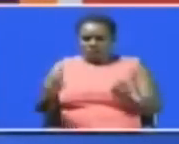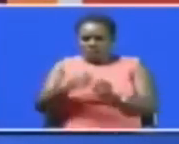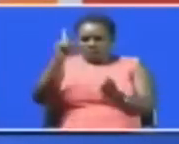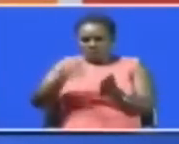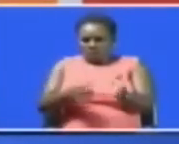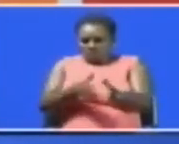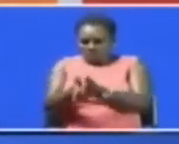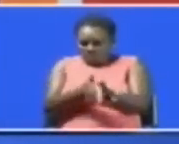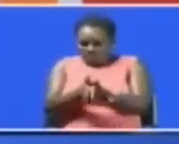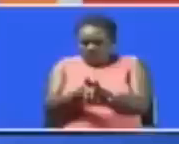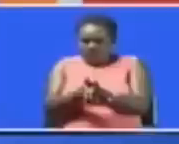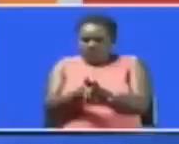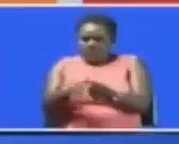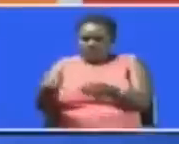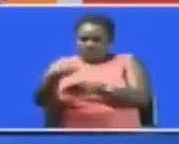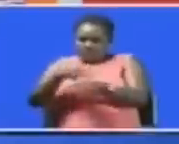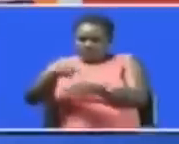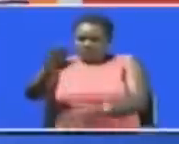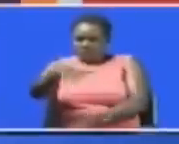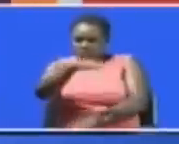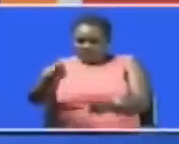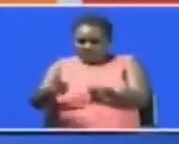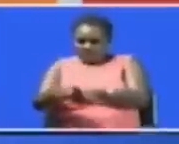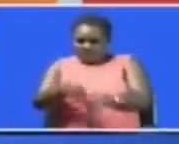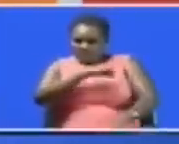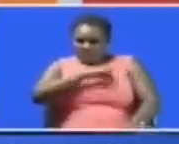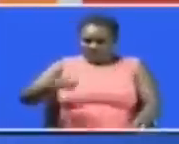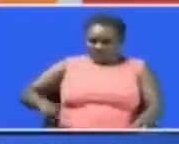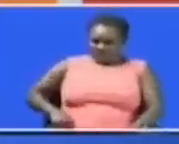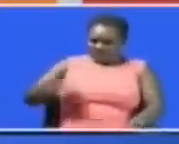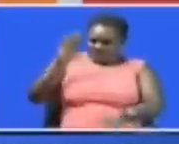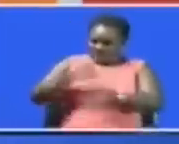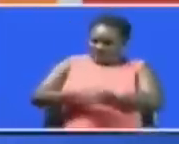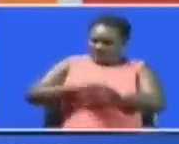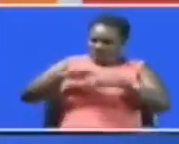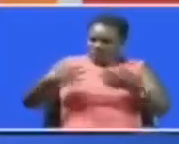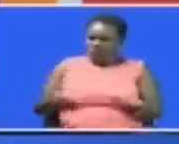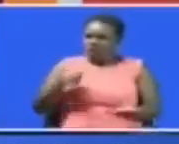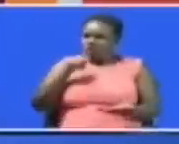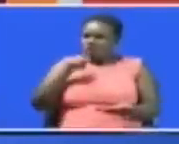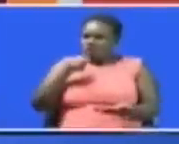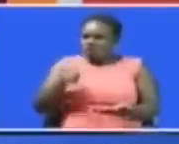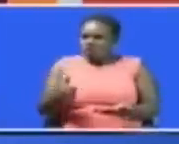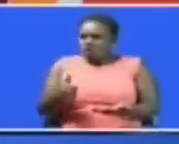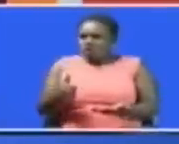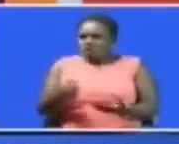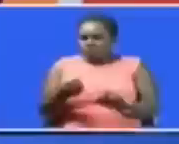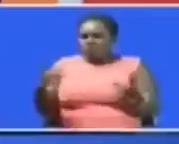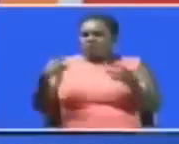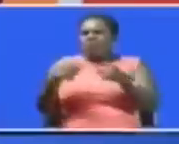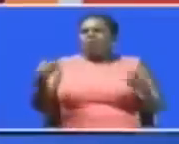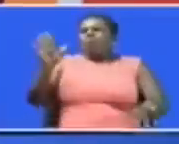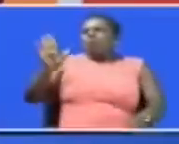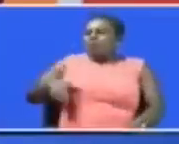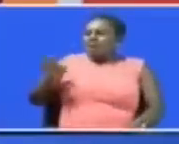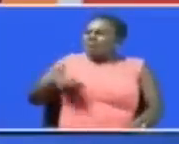this is very interesting, even in the National Assembly and even in the Senate, I found that it's not just men who are opposed to the law. There